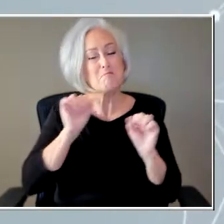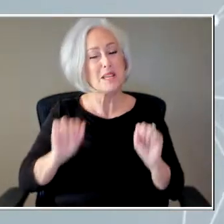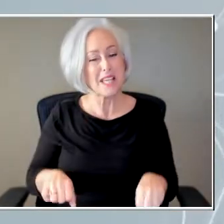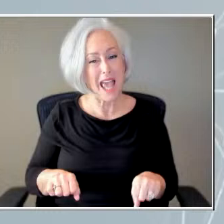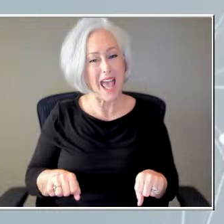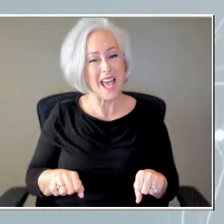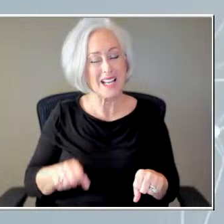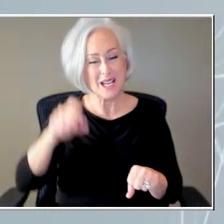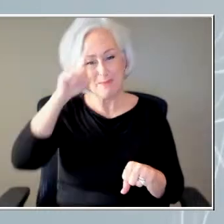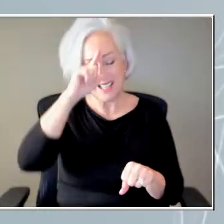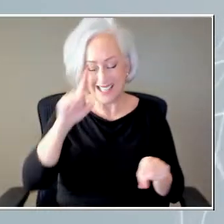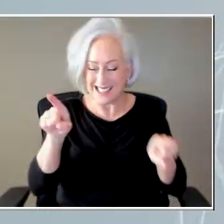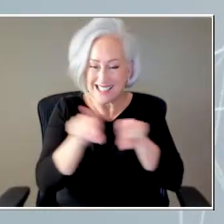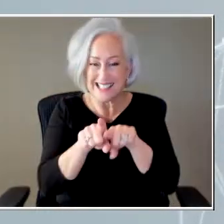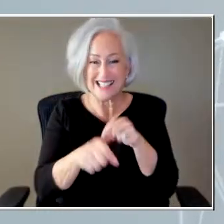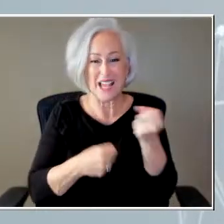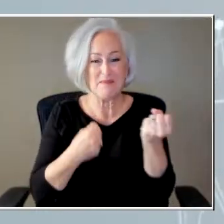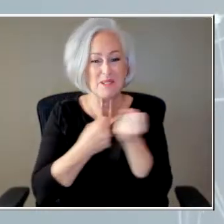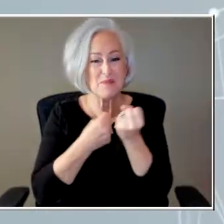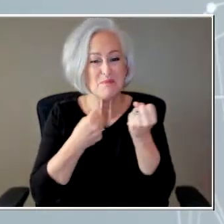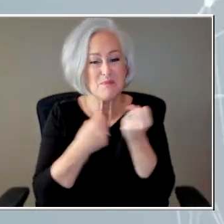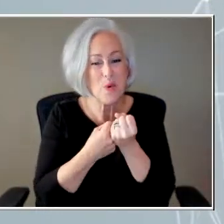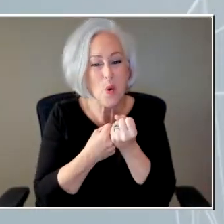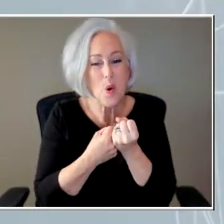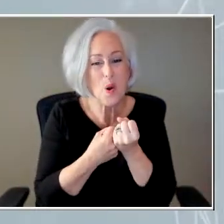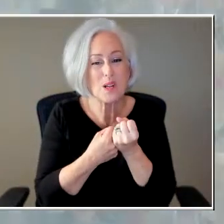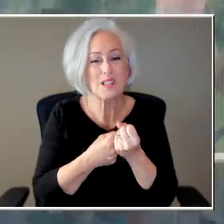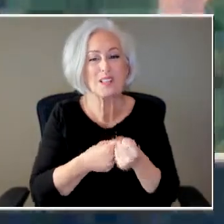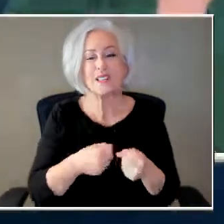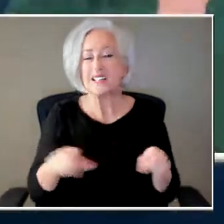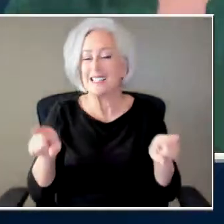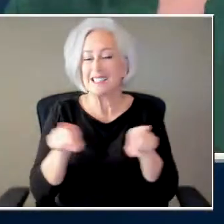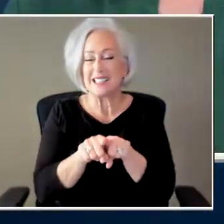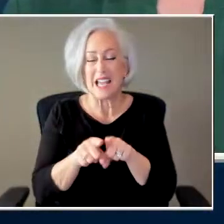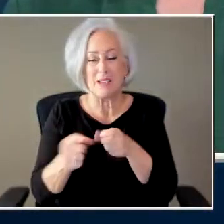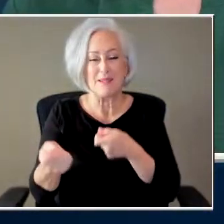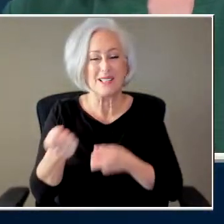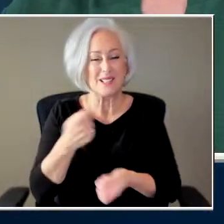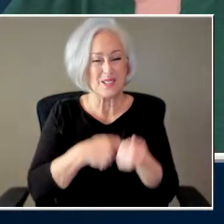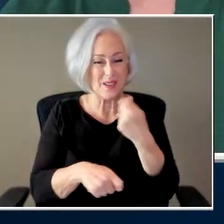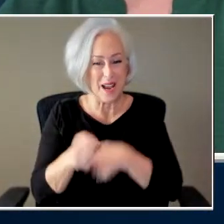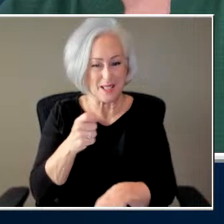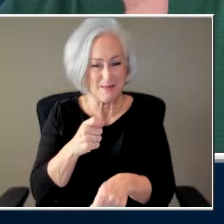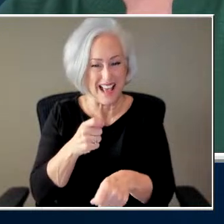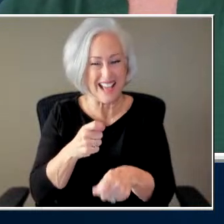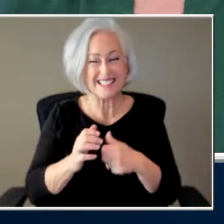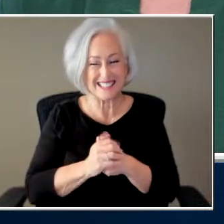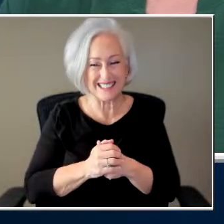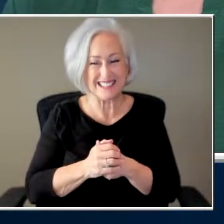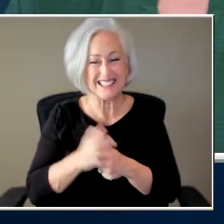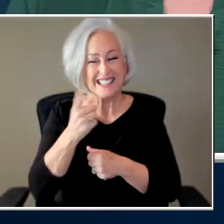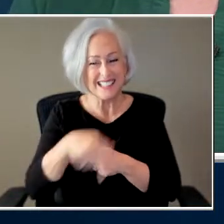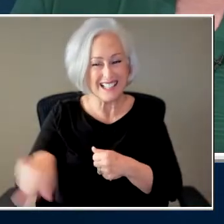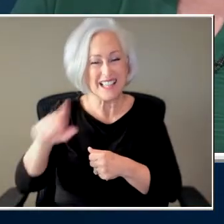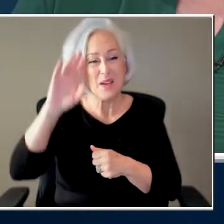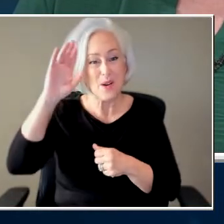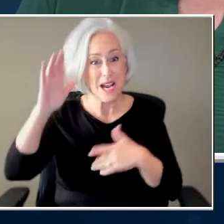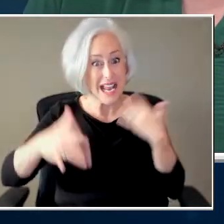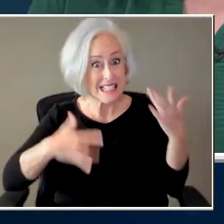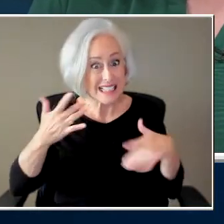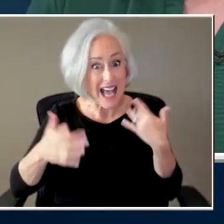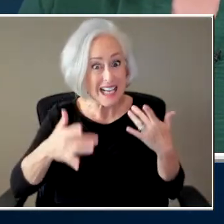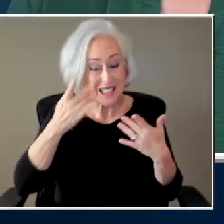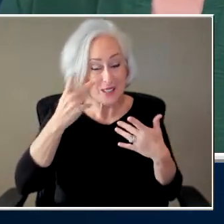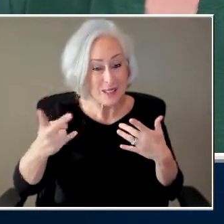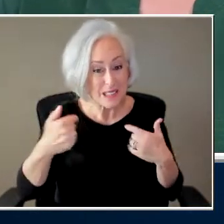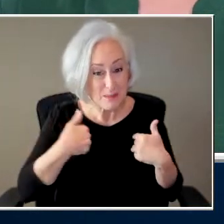support I had, when I got my transplant. So they were excited to see me, but also a little sad to